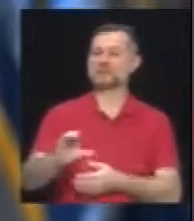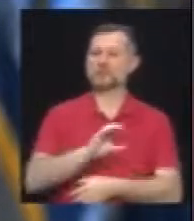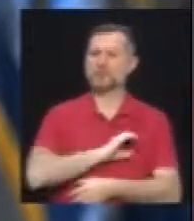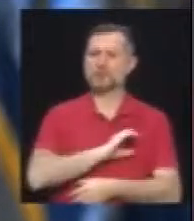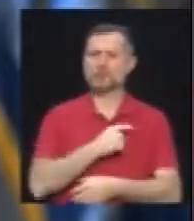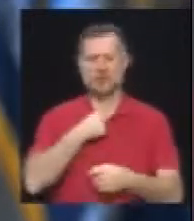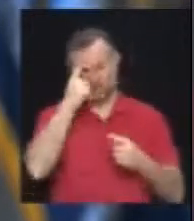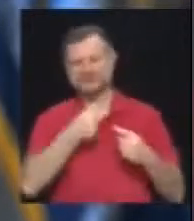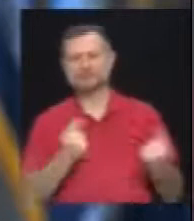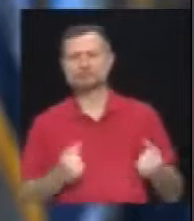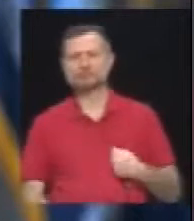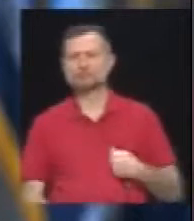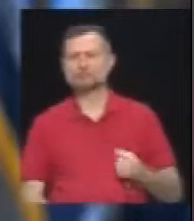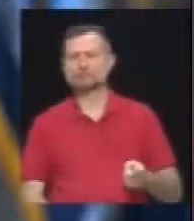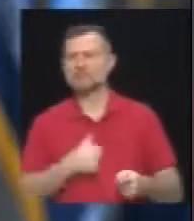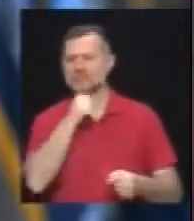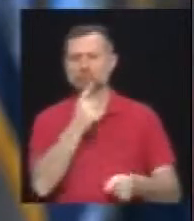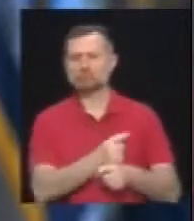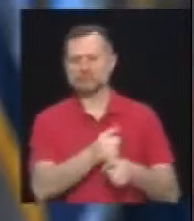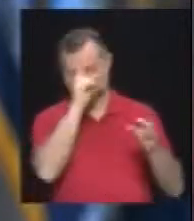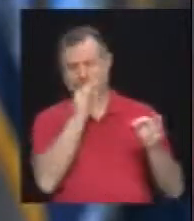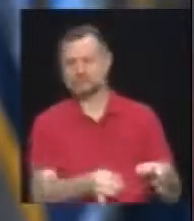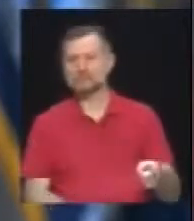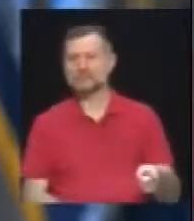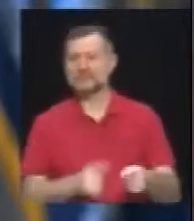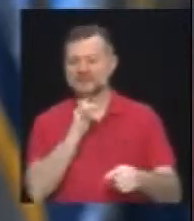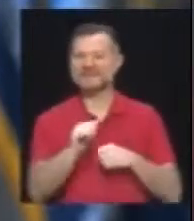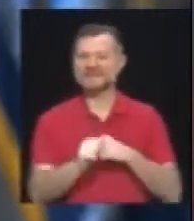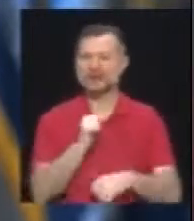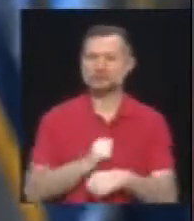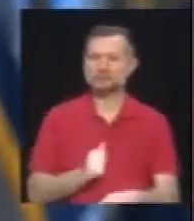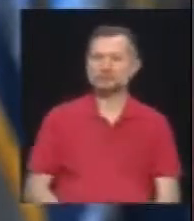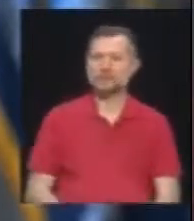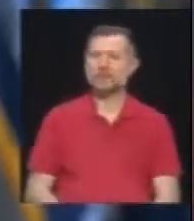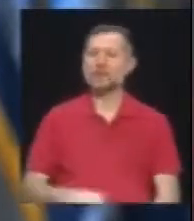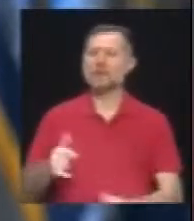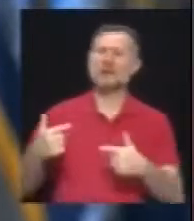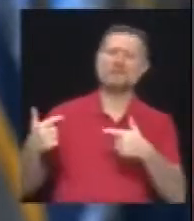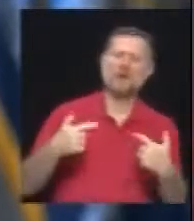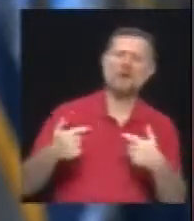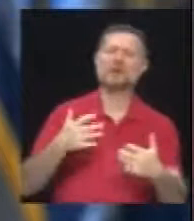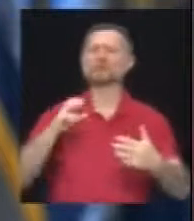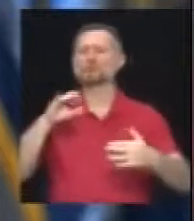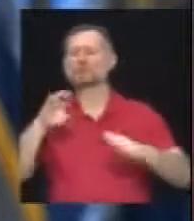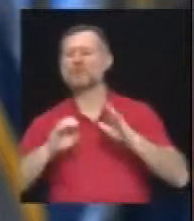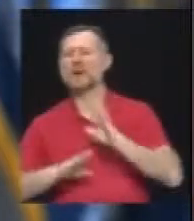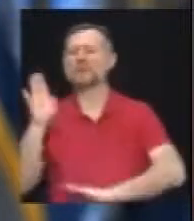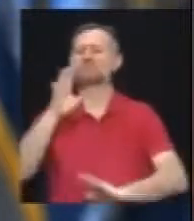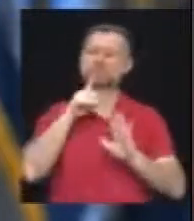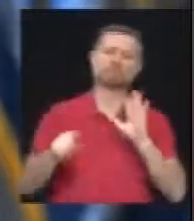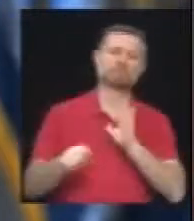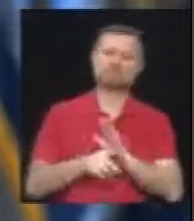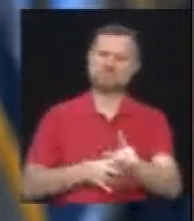I believe it is misguided. I believe it is dangerous. Gun violence and crime are savaging inner cities. Look at New York